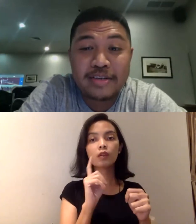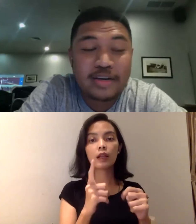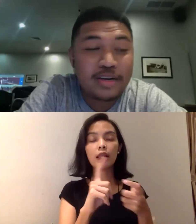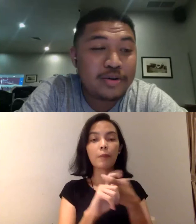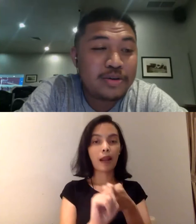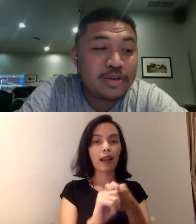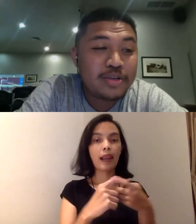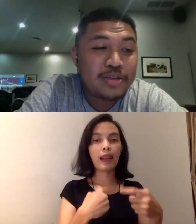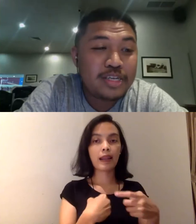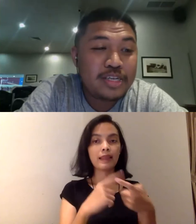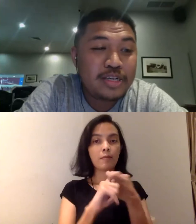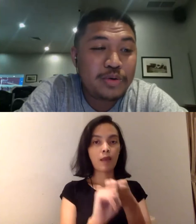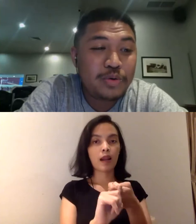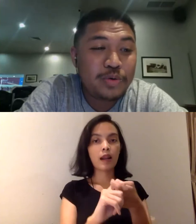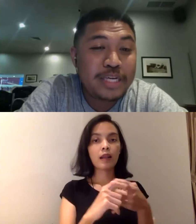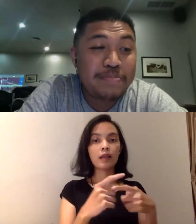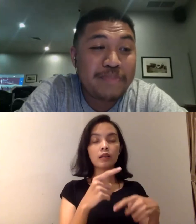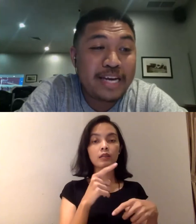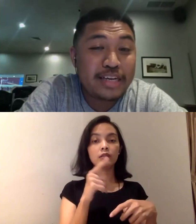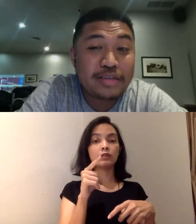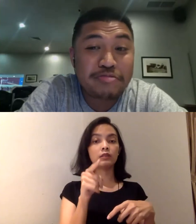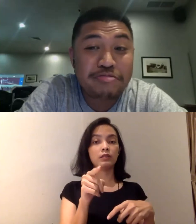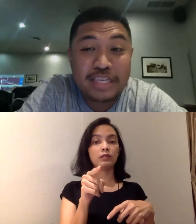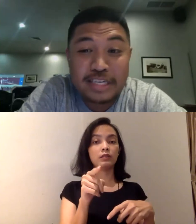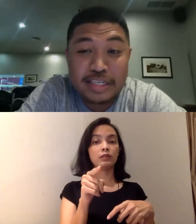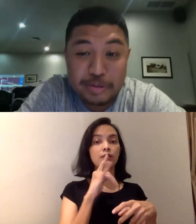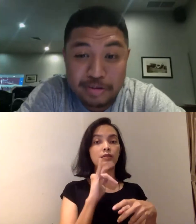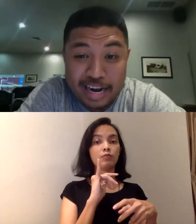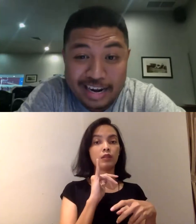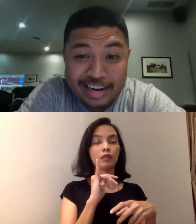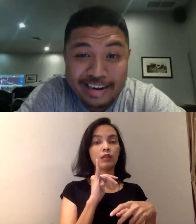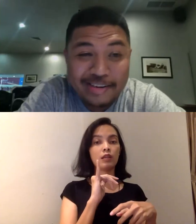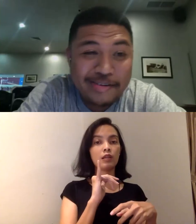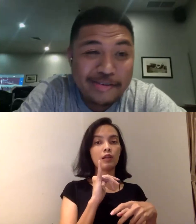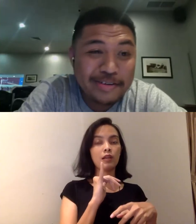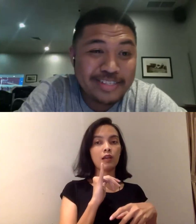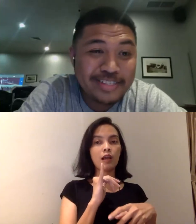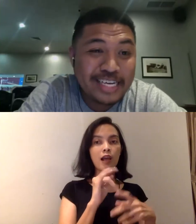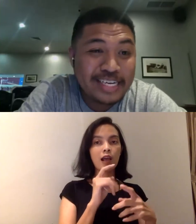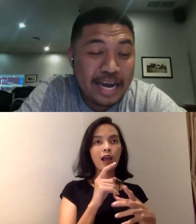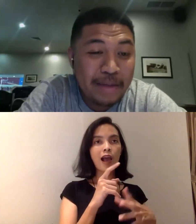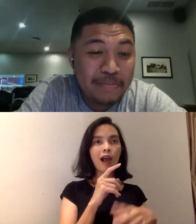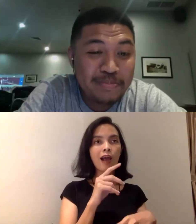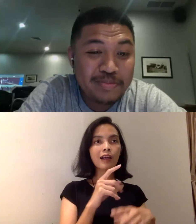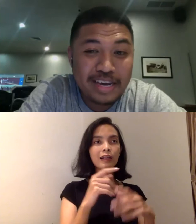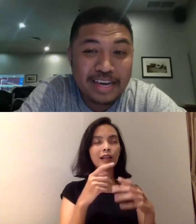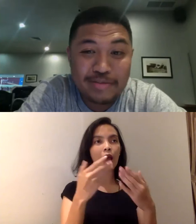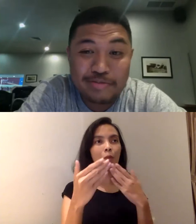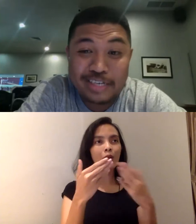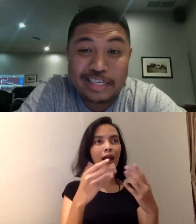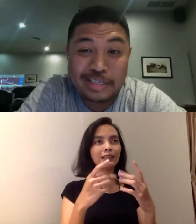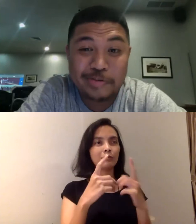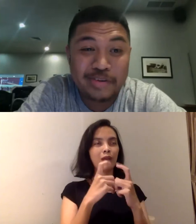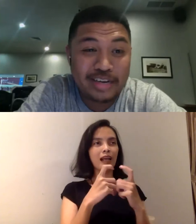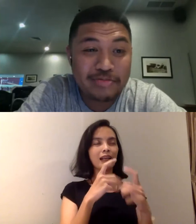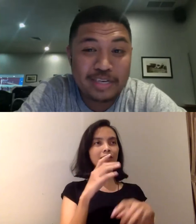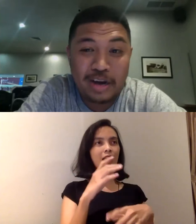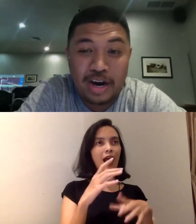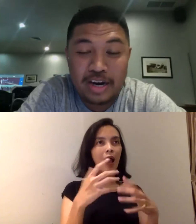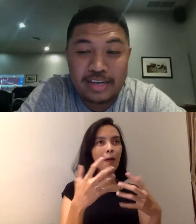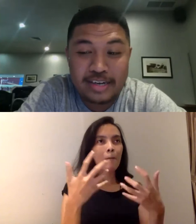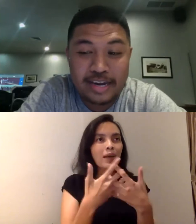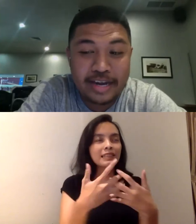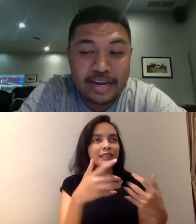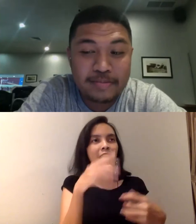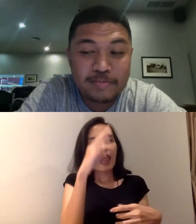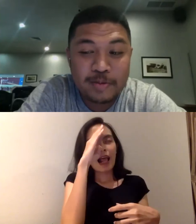mine. He met a really cute guy on a dating app, like really cute, like really